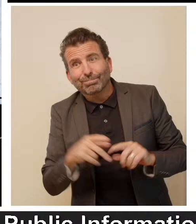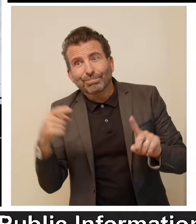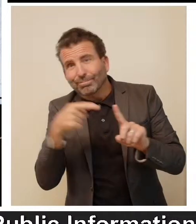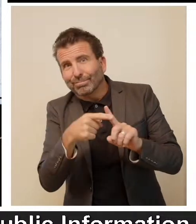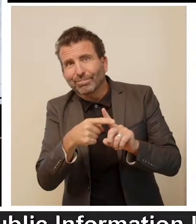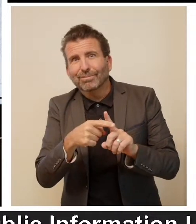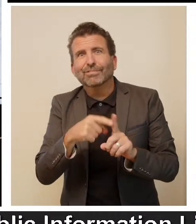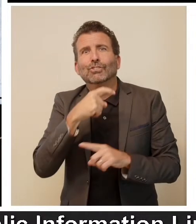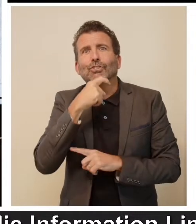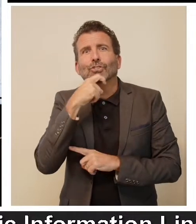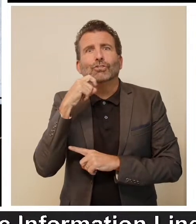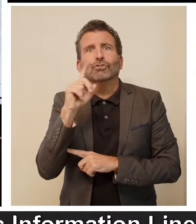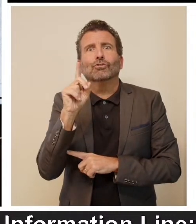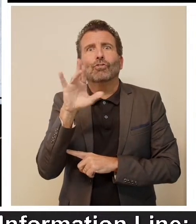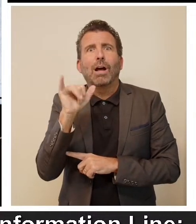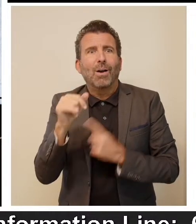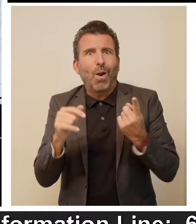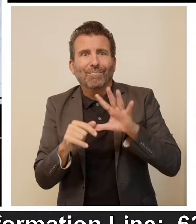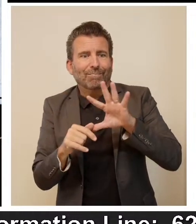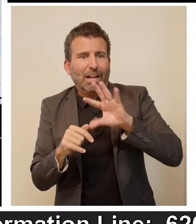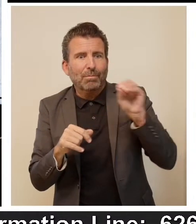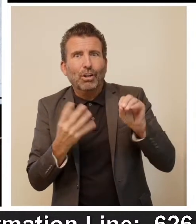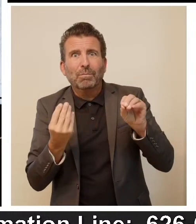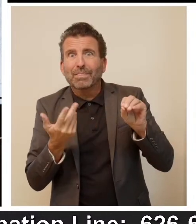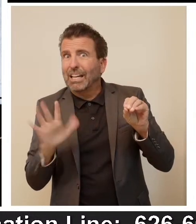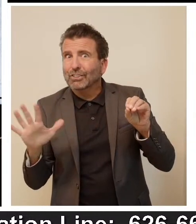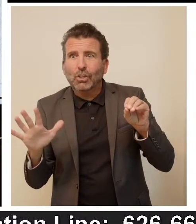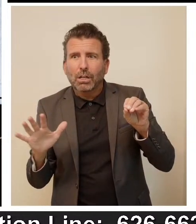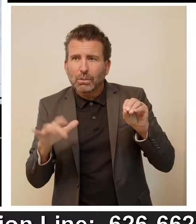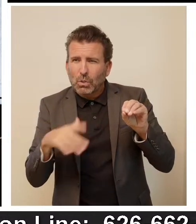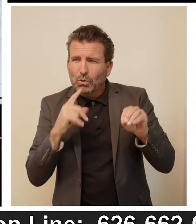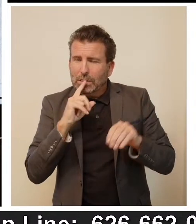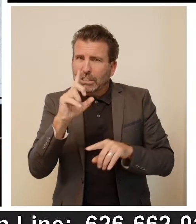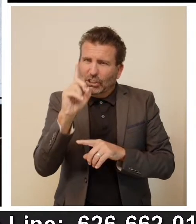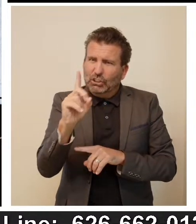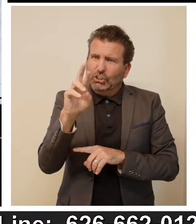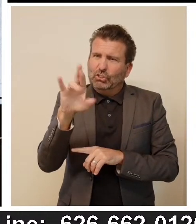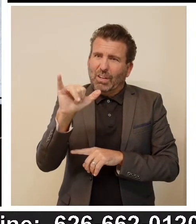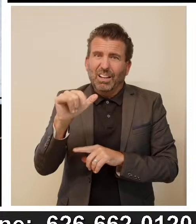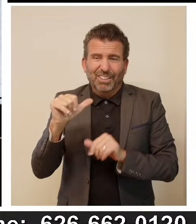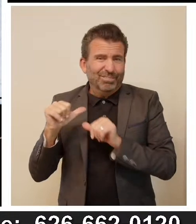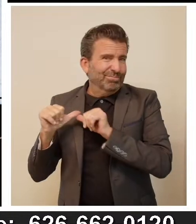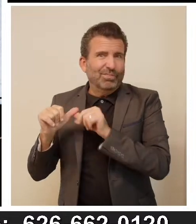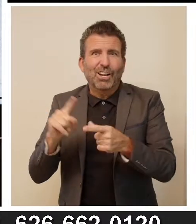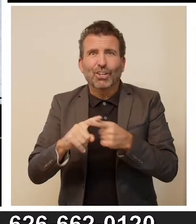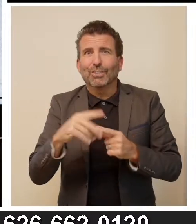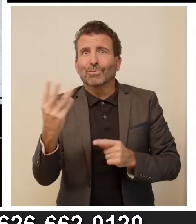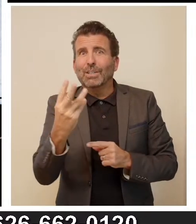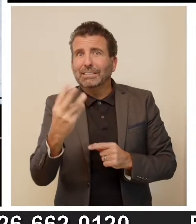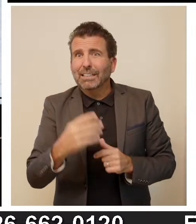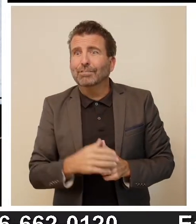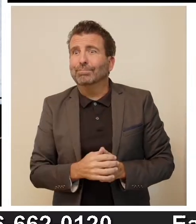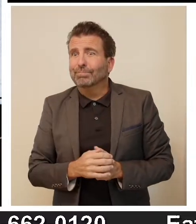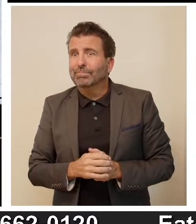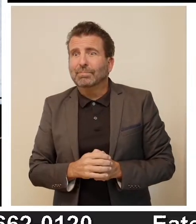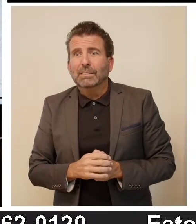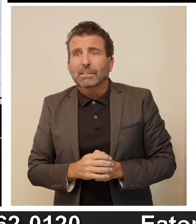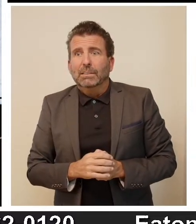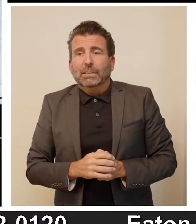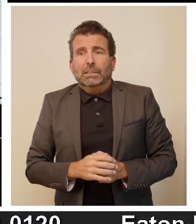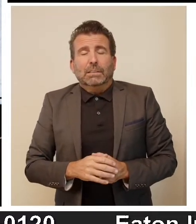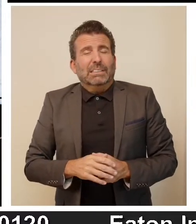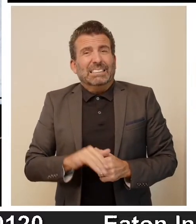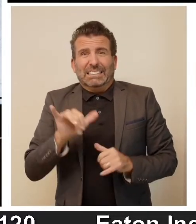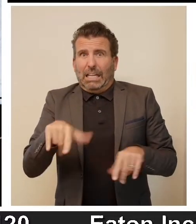digits even overnight through Wednesday or Thursday or so. So we're going to stay we're going to stay pretty dry. It's also going to be